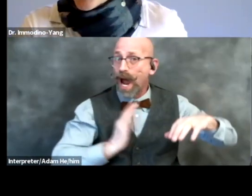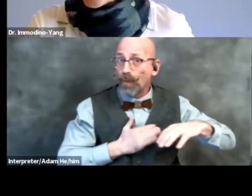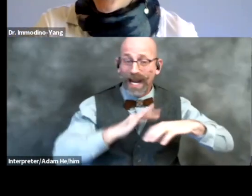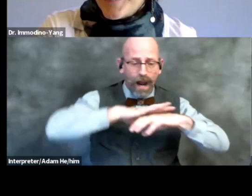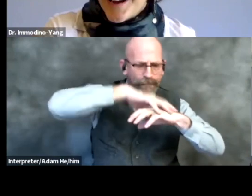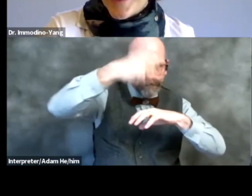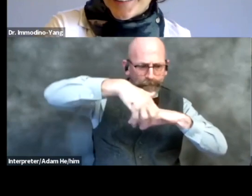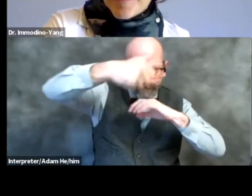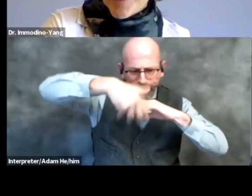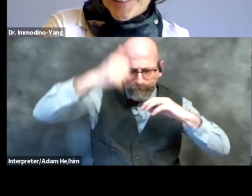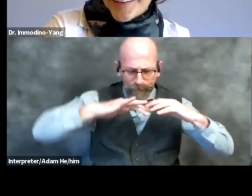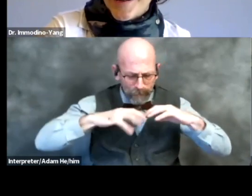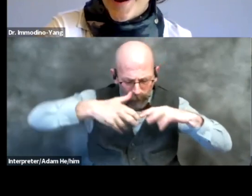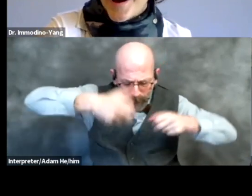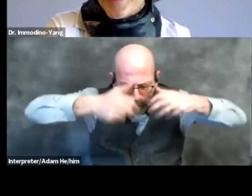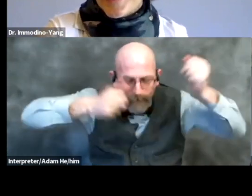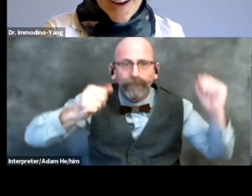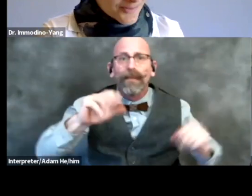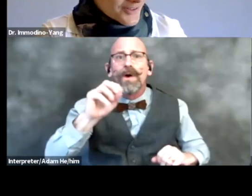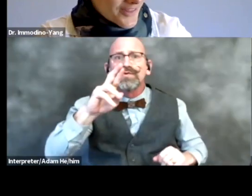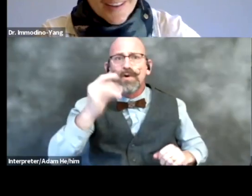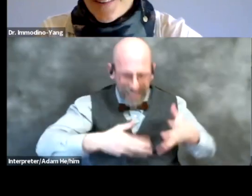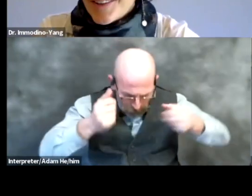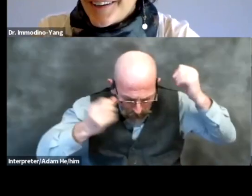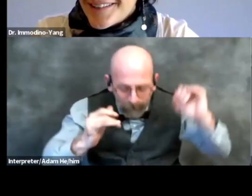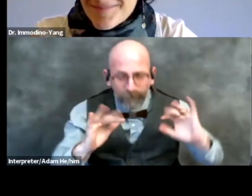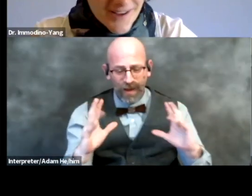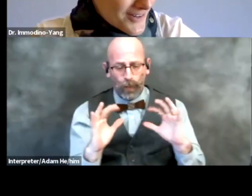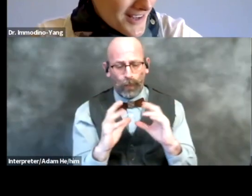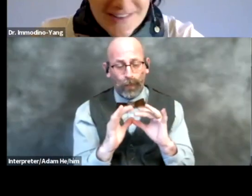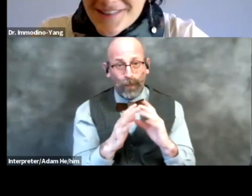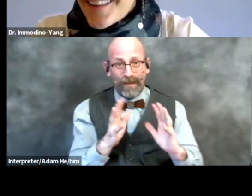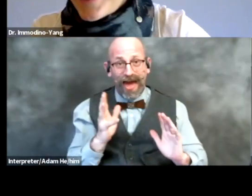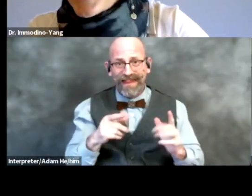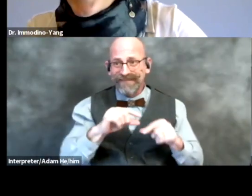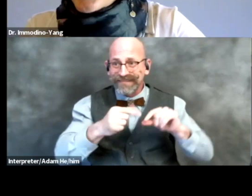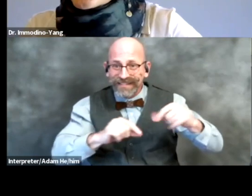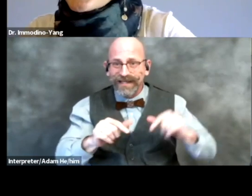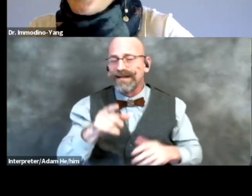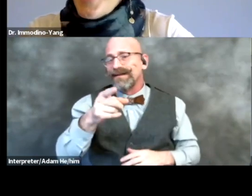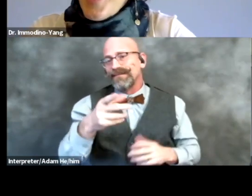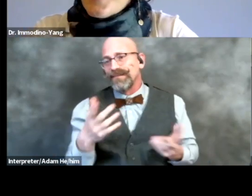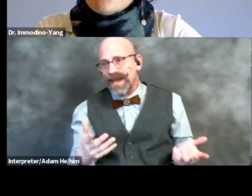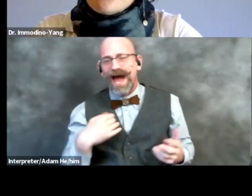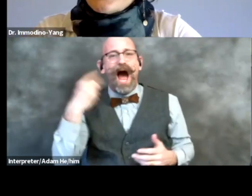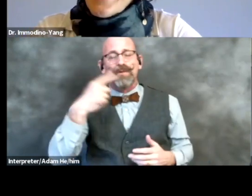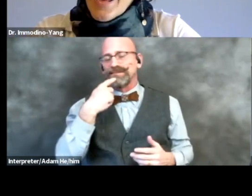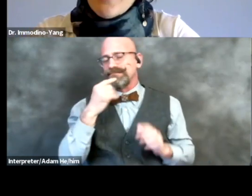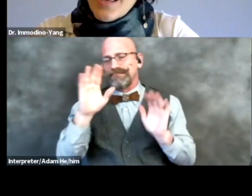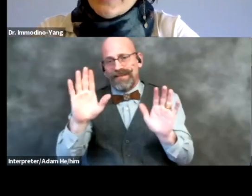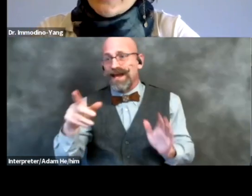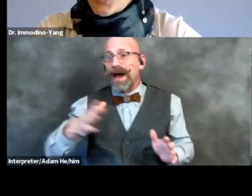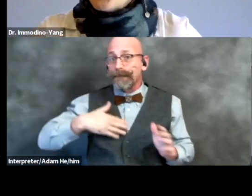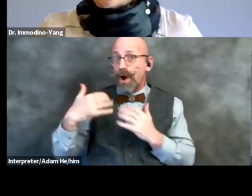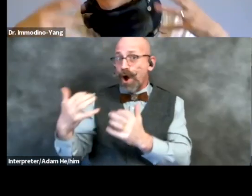the picture, right? Not the person. You guys would know that in this audience, but I always have to say that in lay audiences.